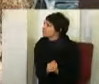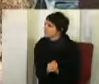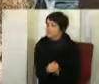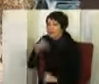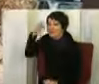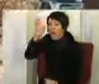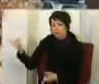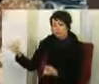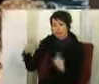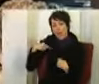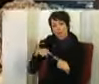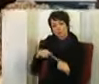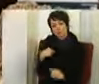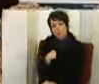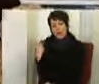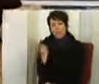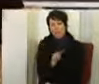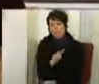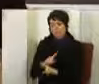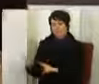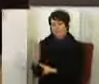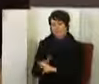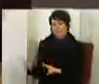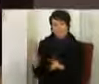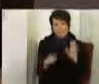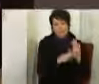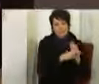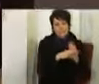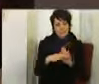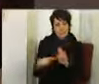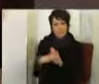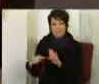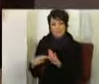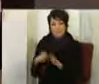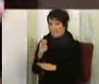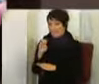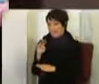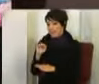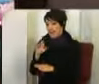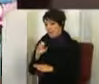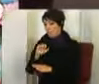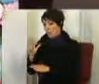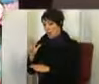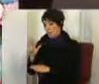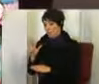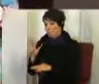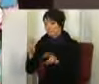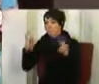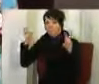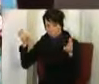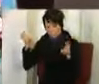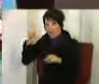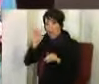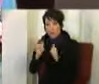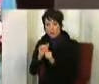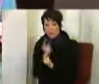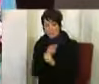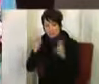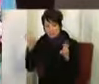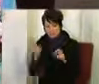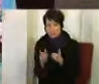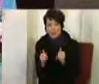God who comes to us in so many different ways, Emmanuel, God with us. A God that was with the prophets